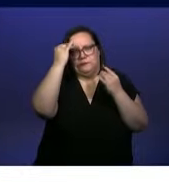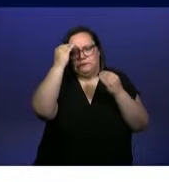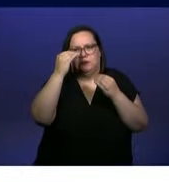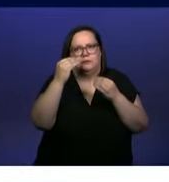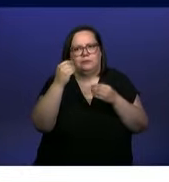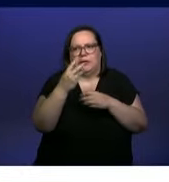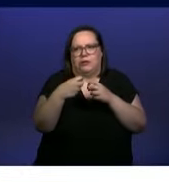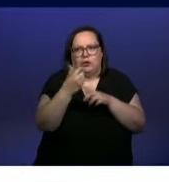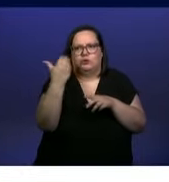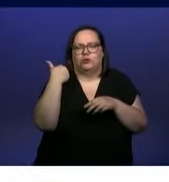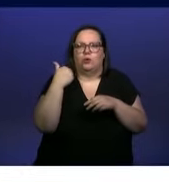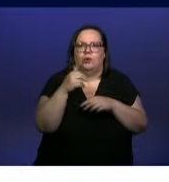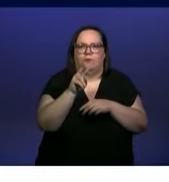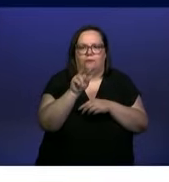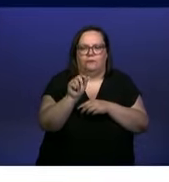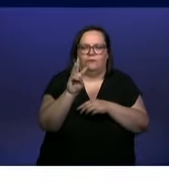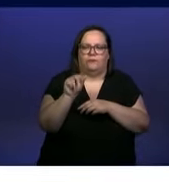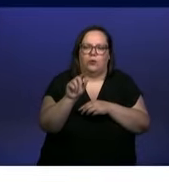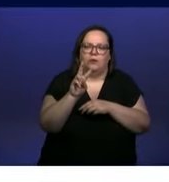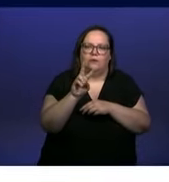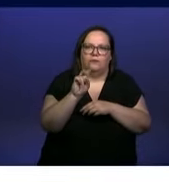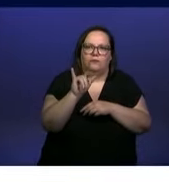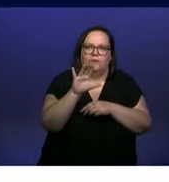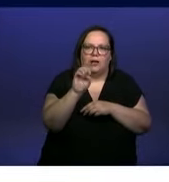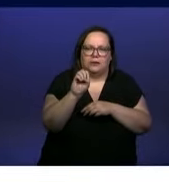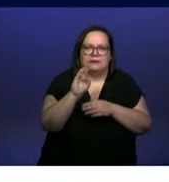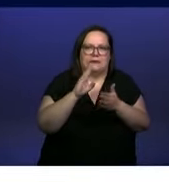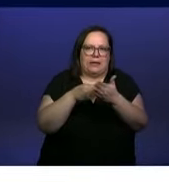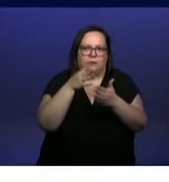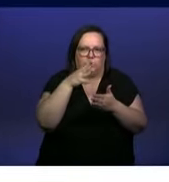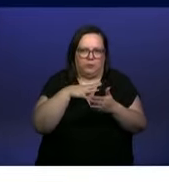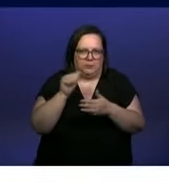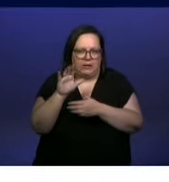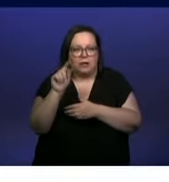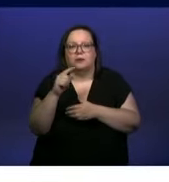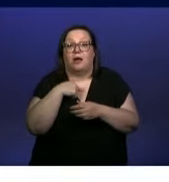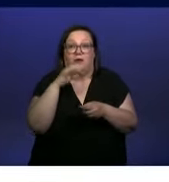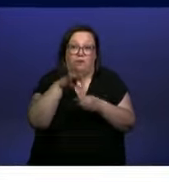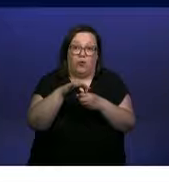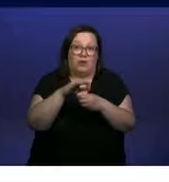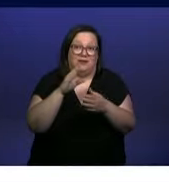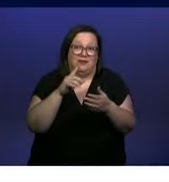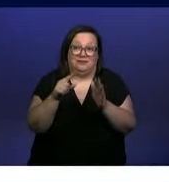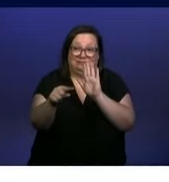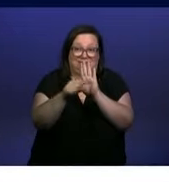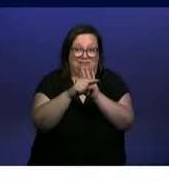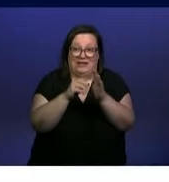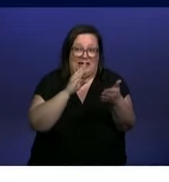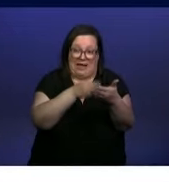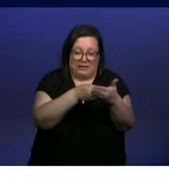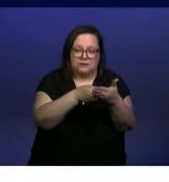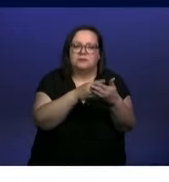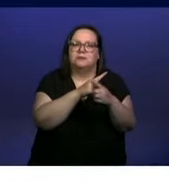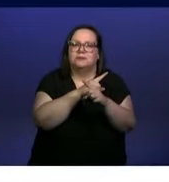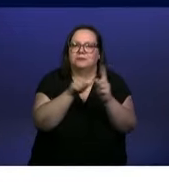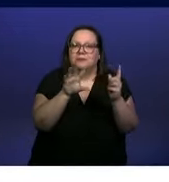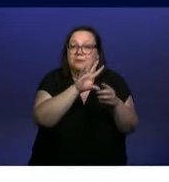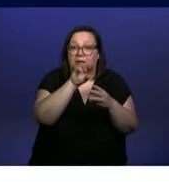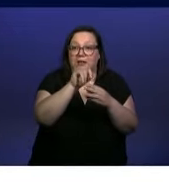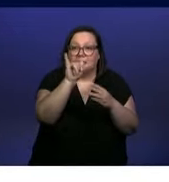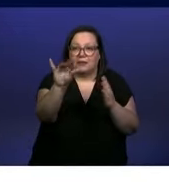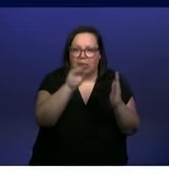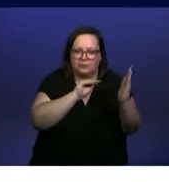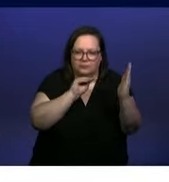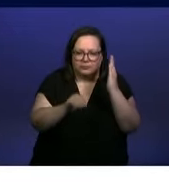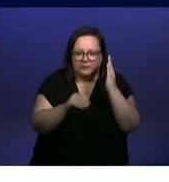violence against women. I voted against that bill, and I still feel bad about that. But tucked into that bill was a provision that said any man